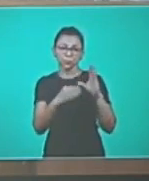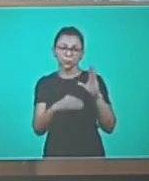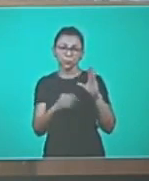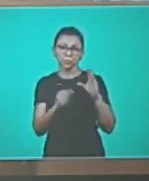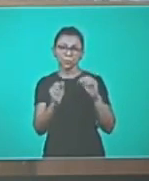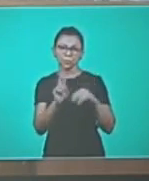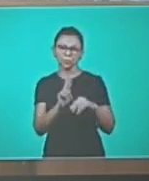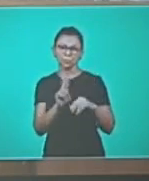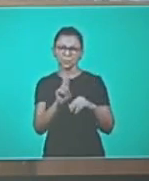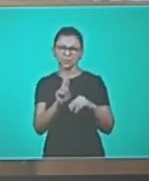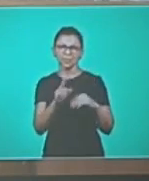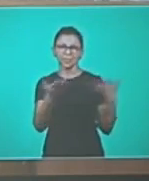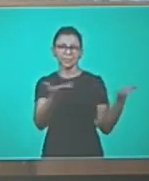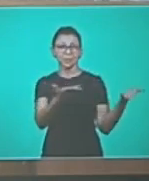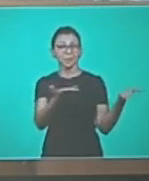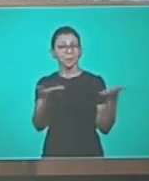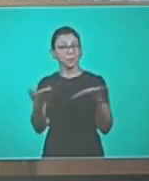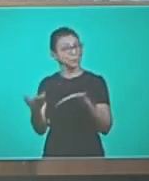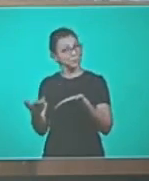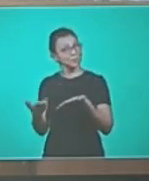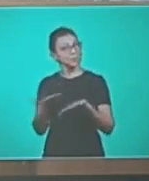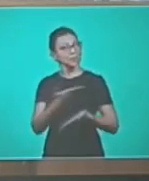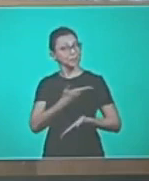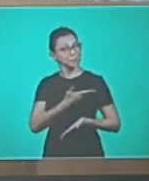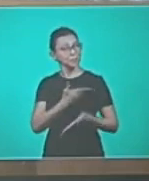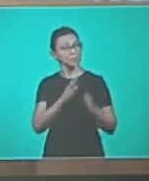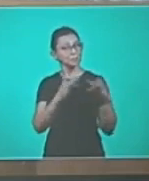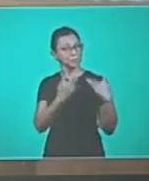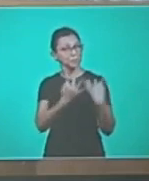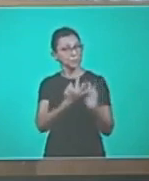we have several ways to invite.